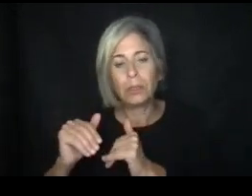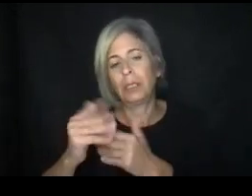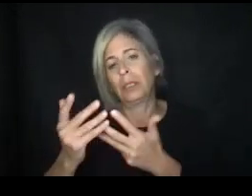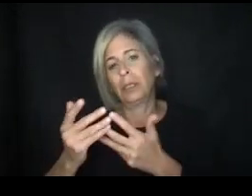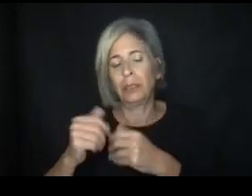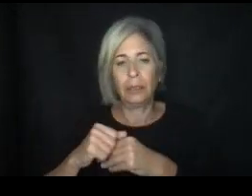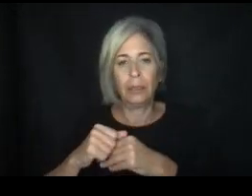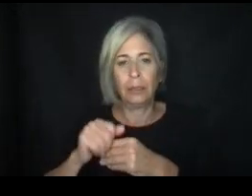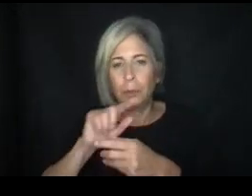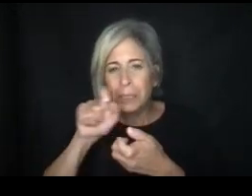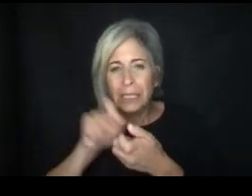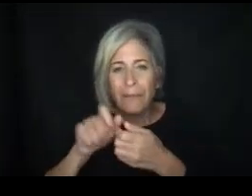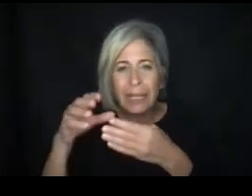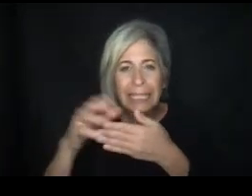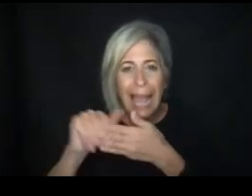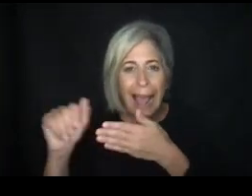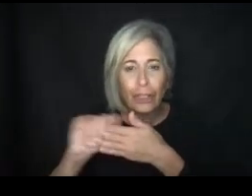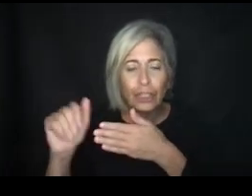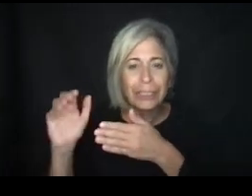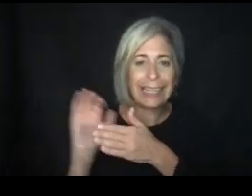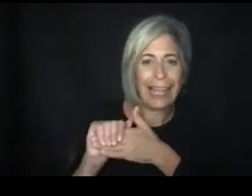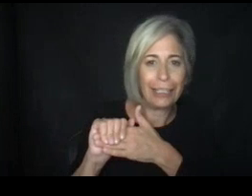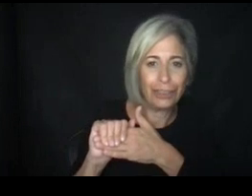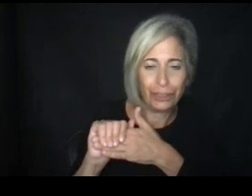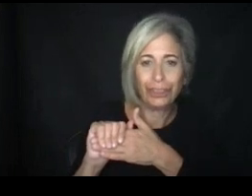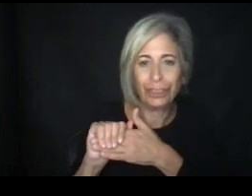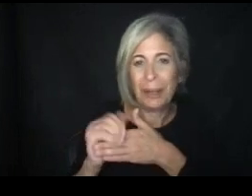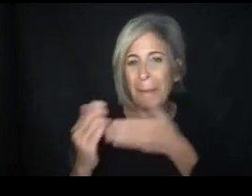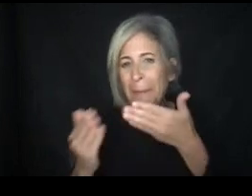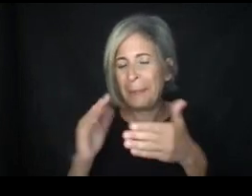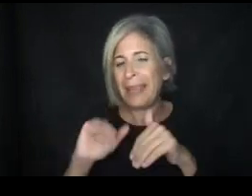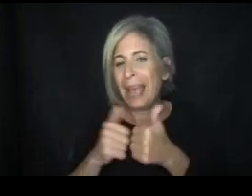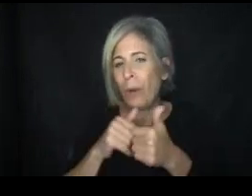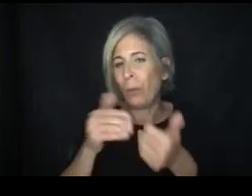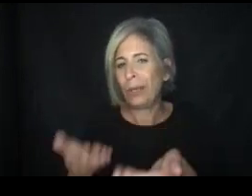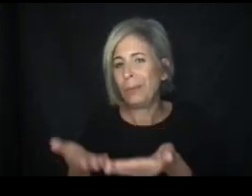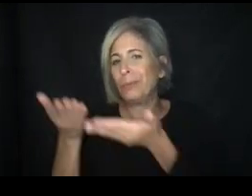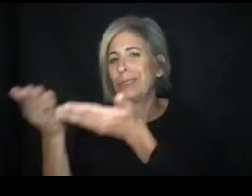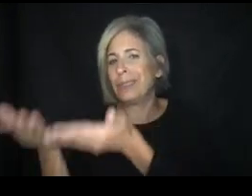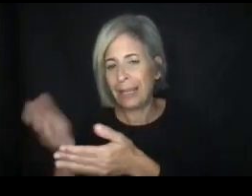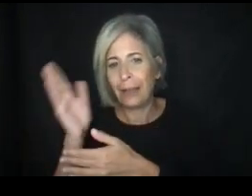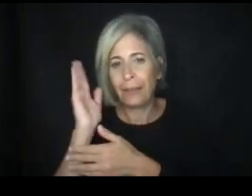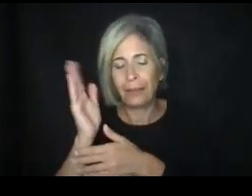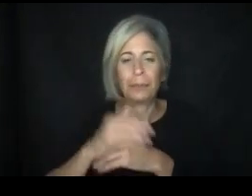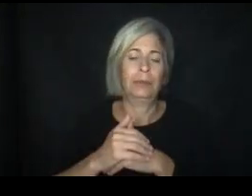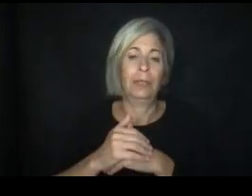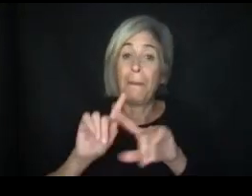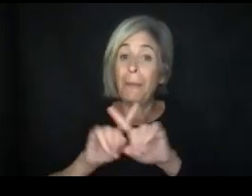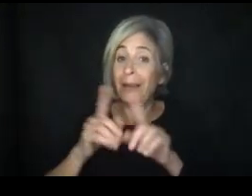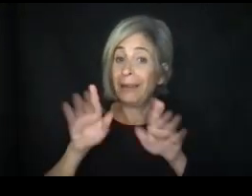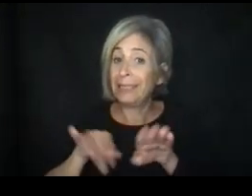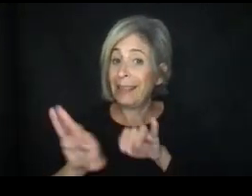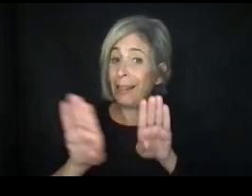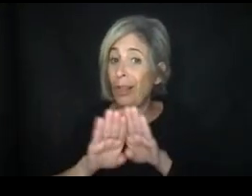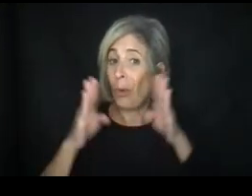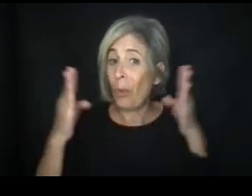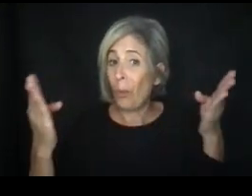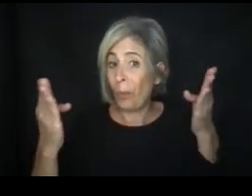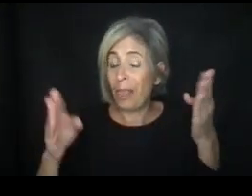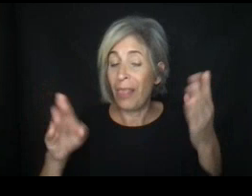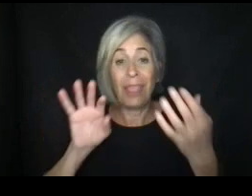a certain dollar amount. That may be how we present to the commission, but that's still open depending on the input that you